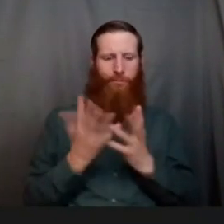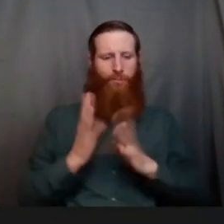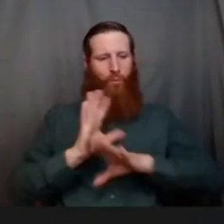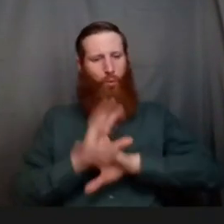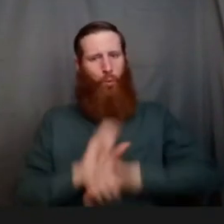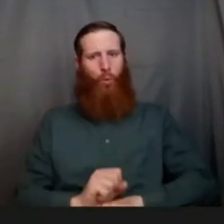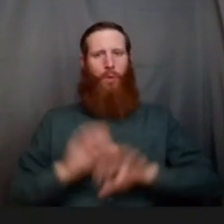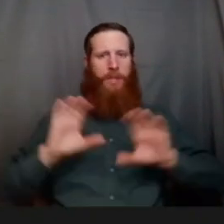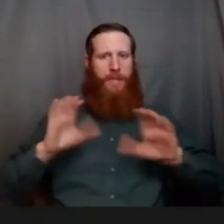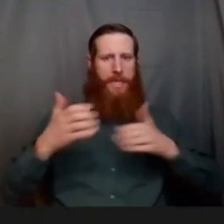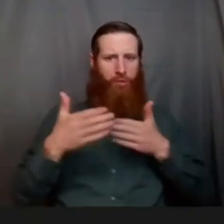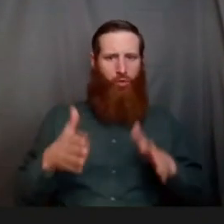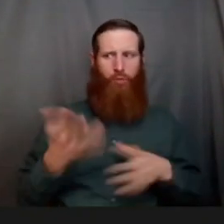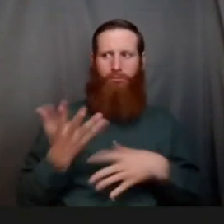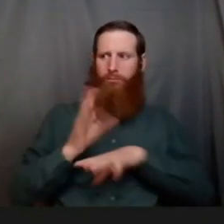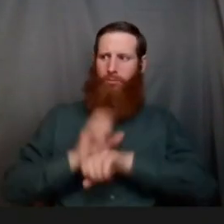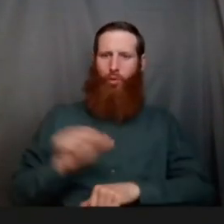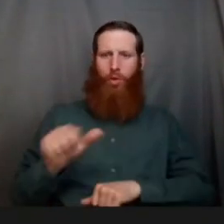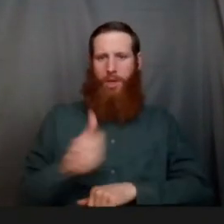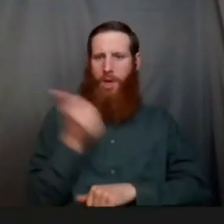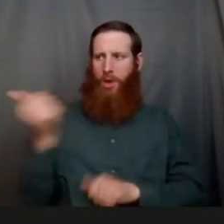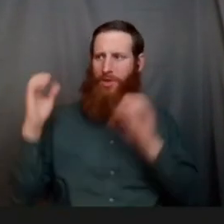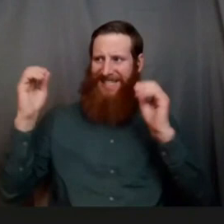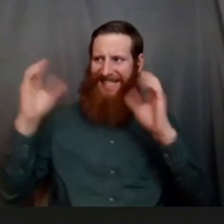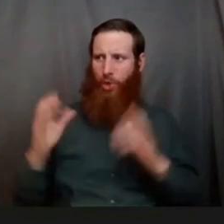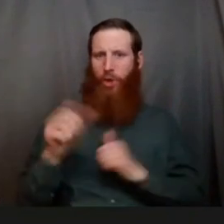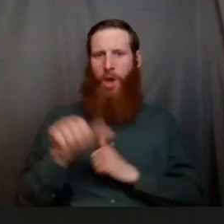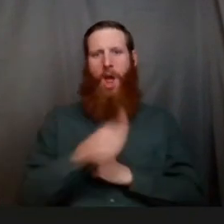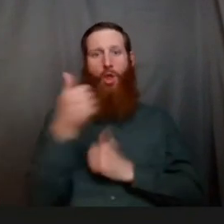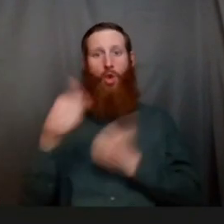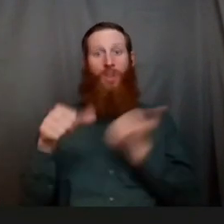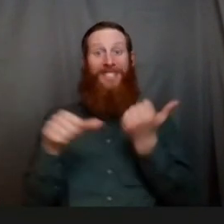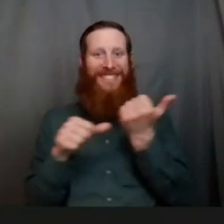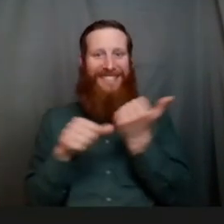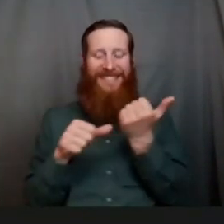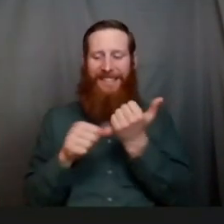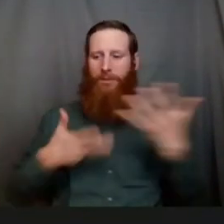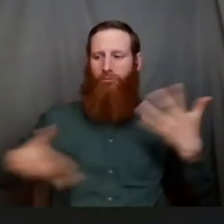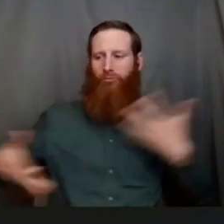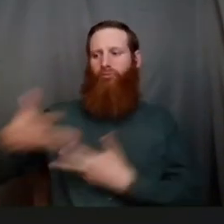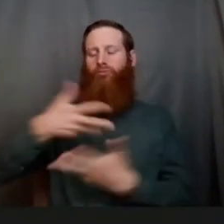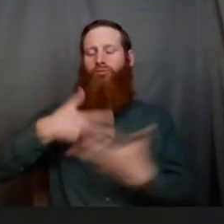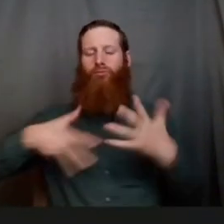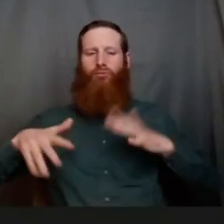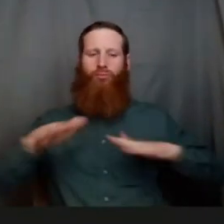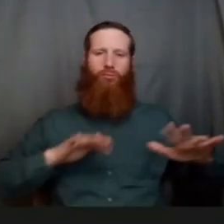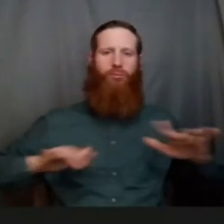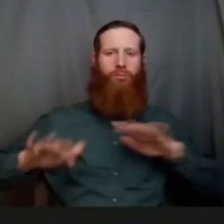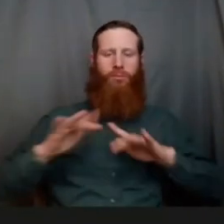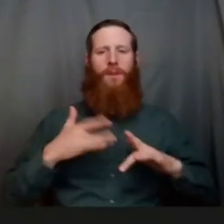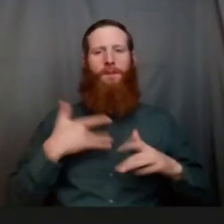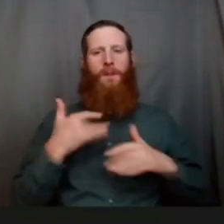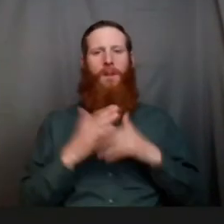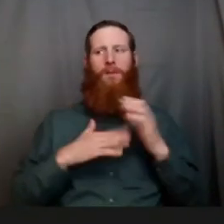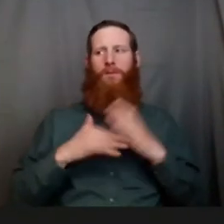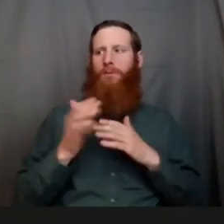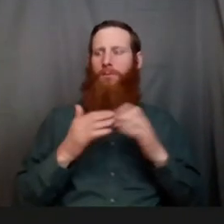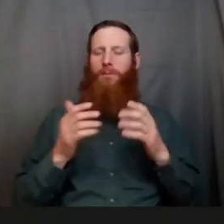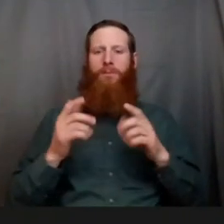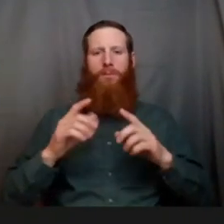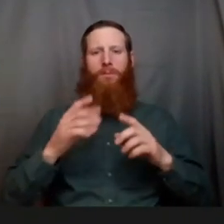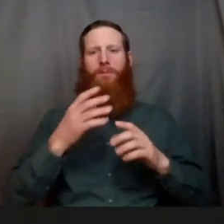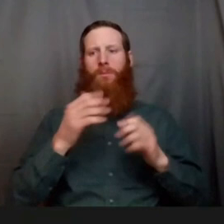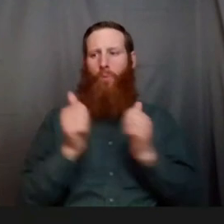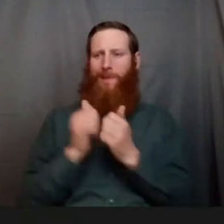other educators and instructional assistants that they're working with, to get just reacclimated to just the different structures and set up that and have